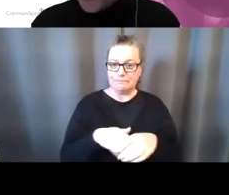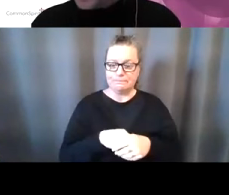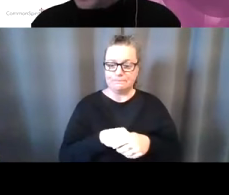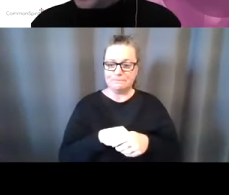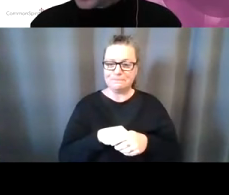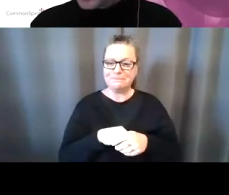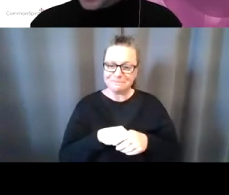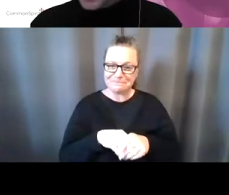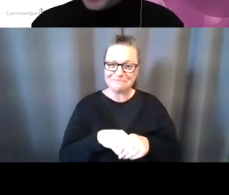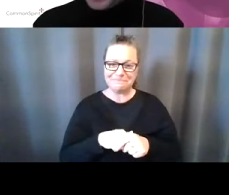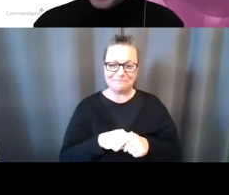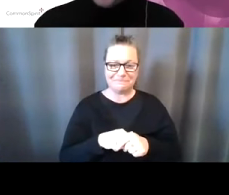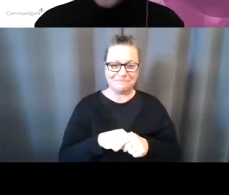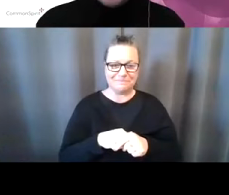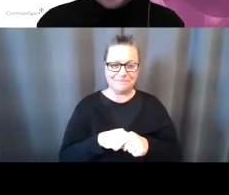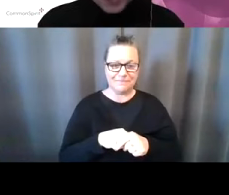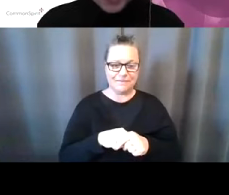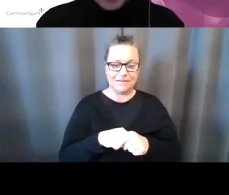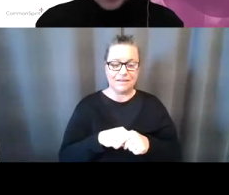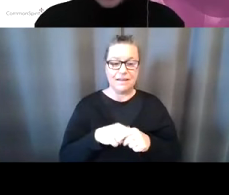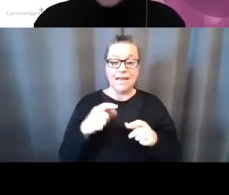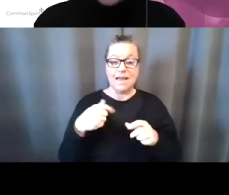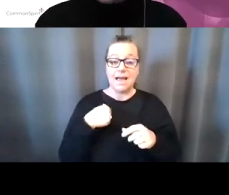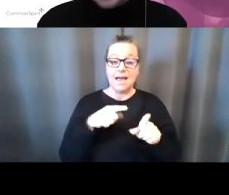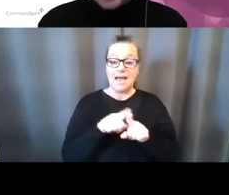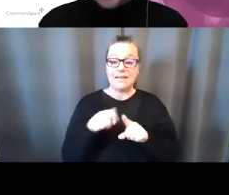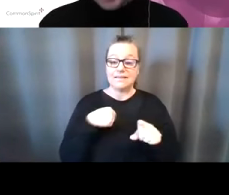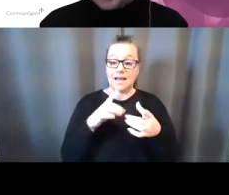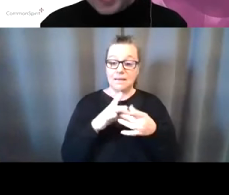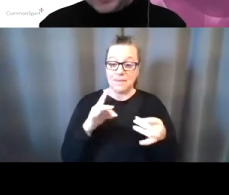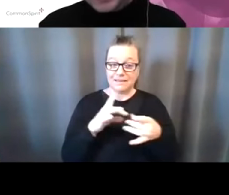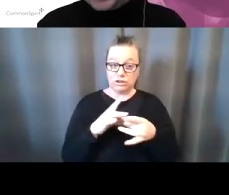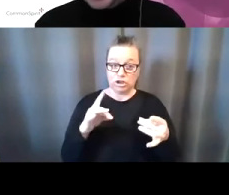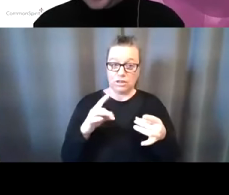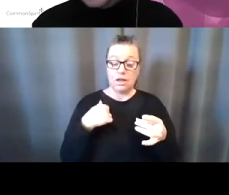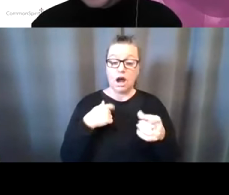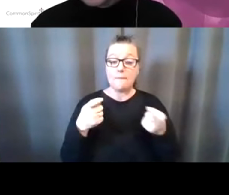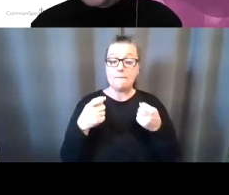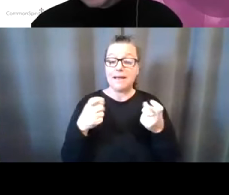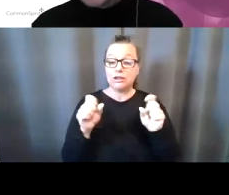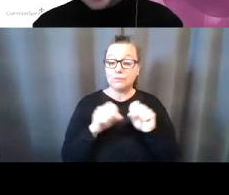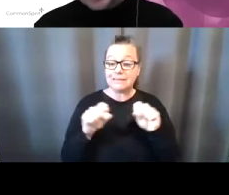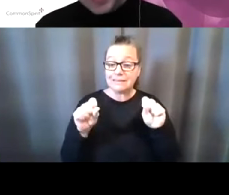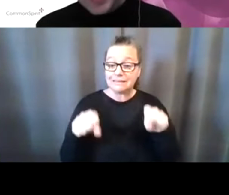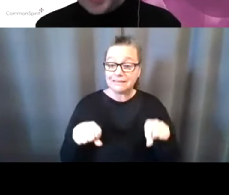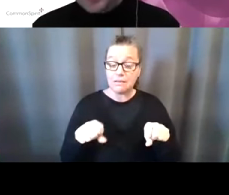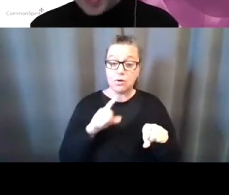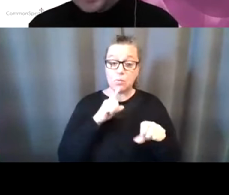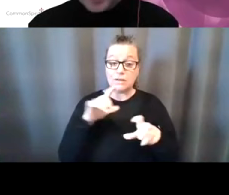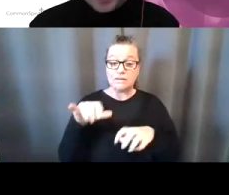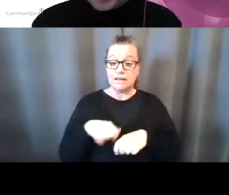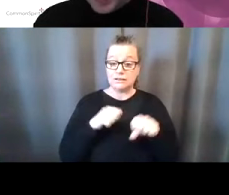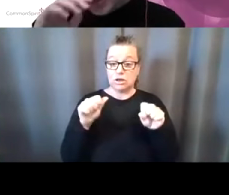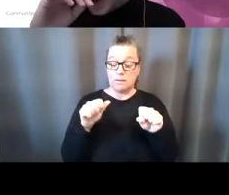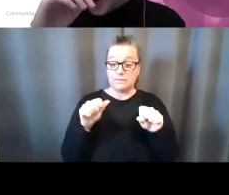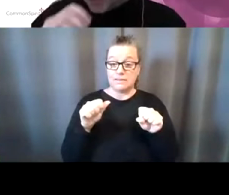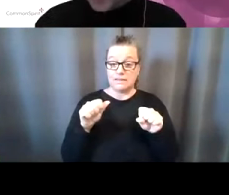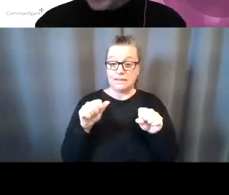So as I mentioned, our management system was actually adopted in